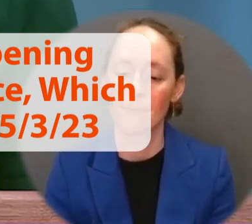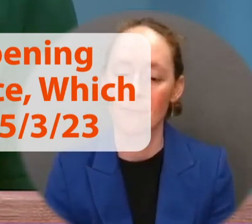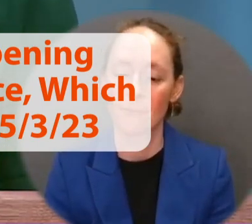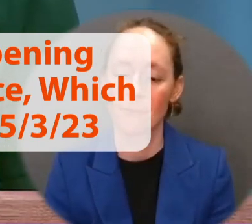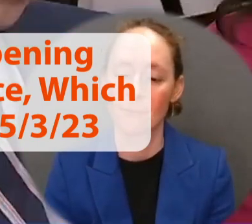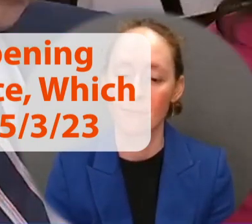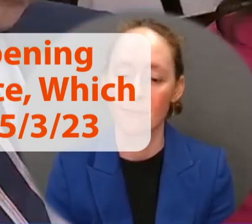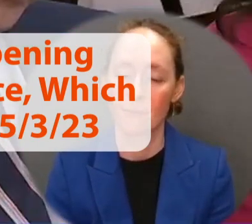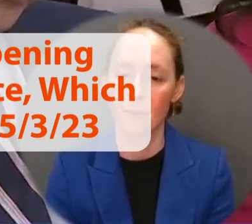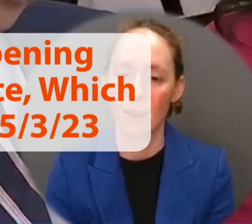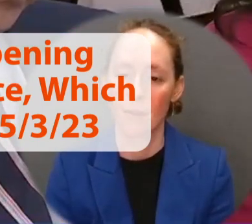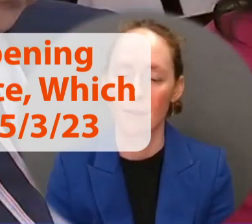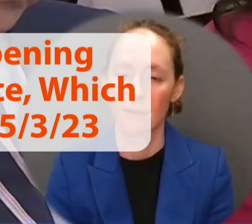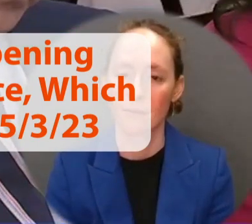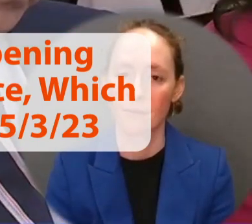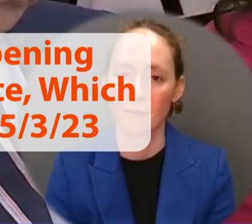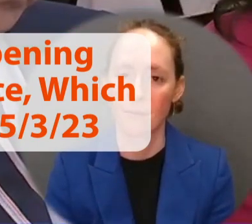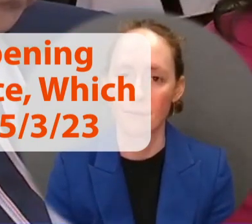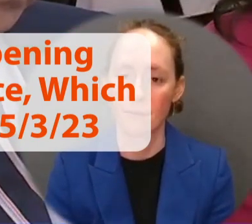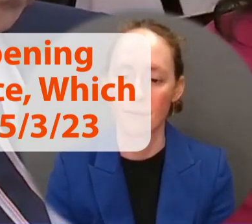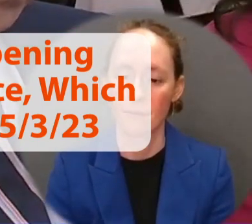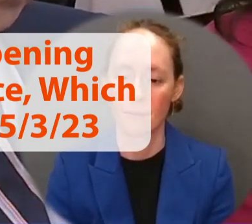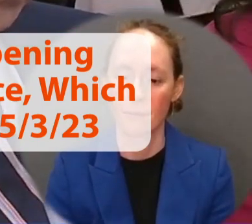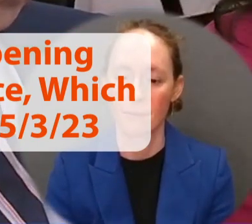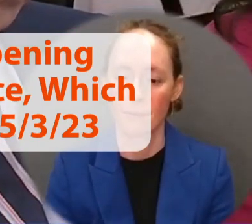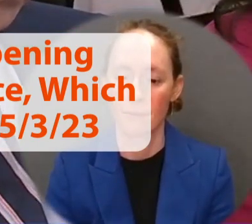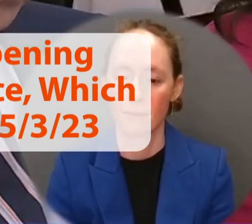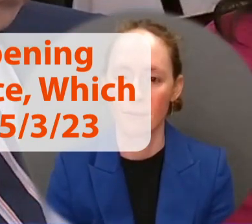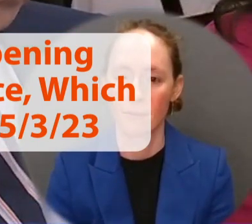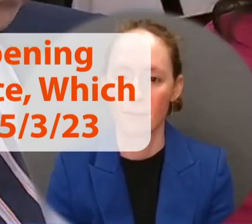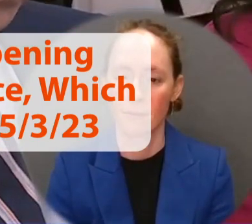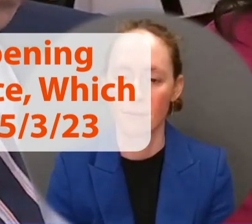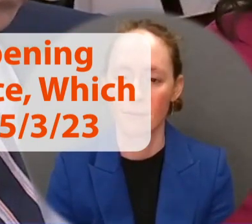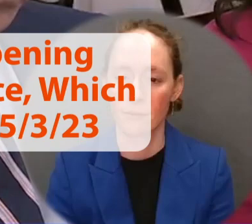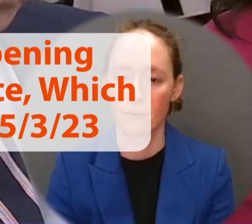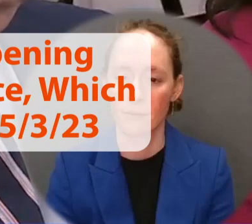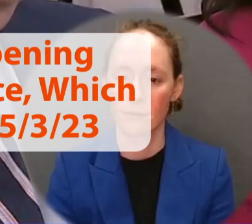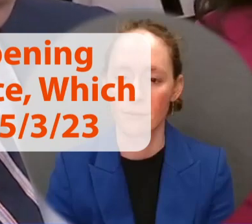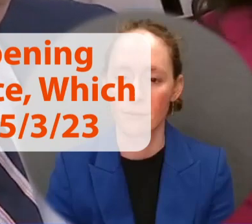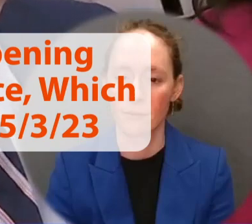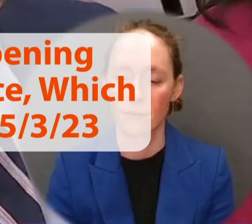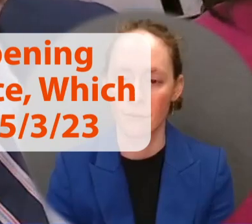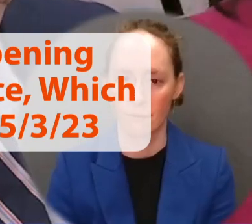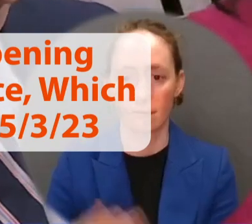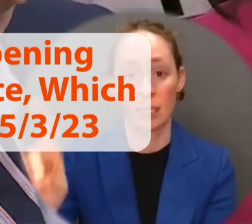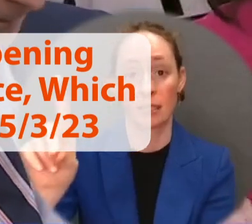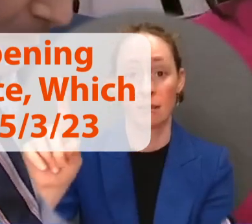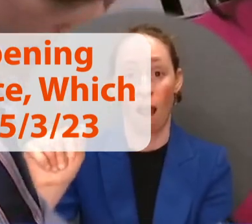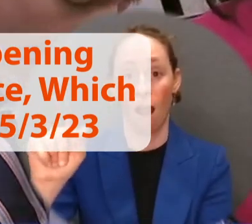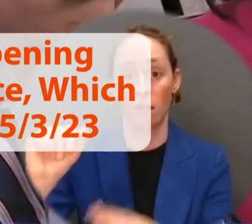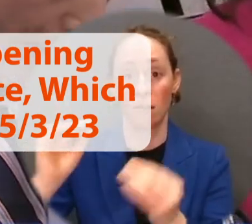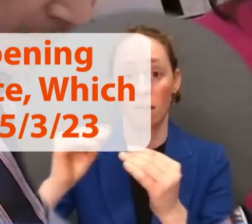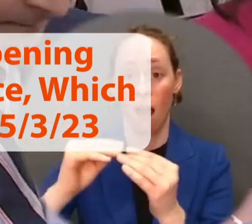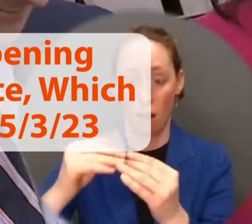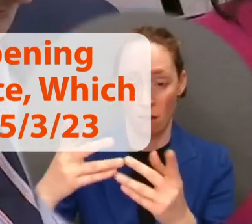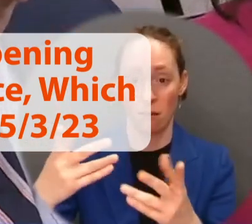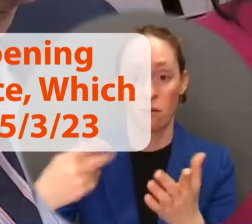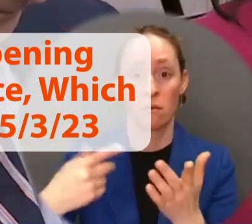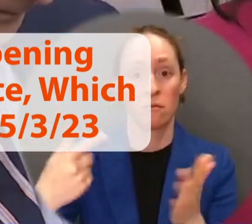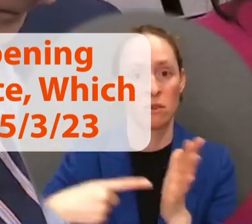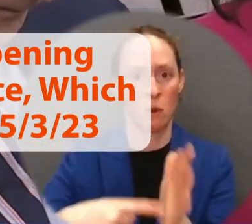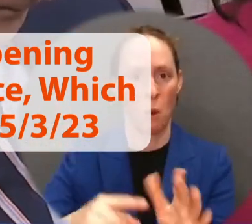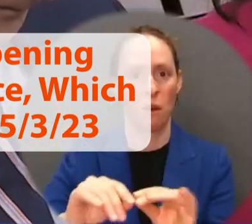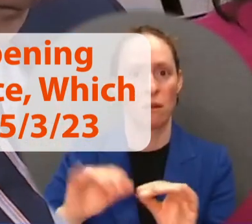another subject. Some data came out showing that 8th grade test scores in U.S. history have reached their lowest levels on record. You know, what can the administration do to